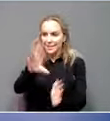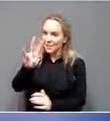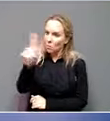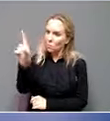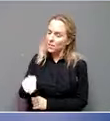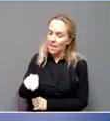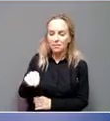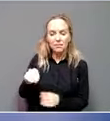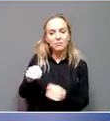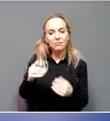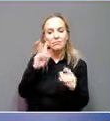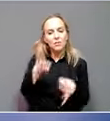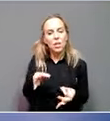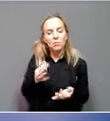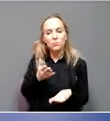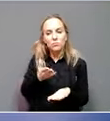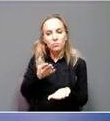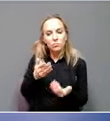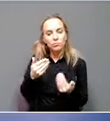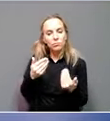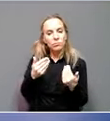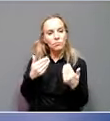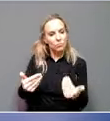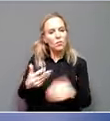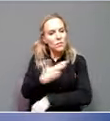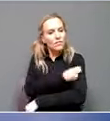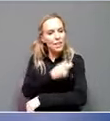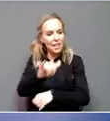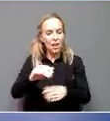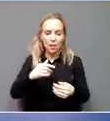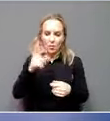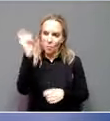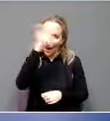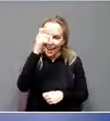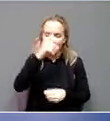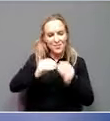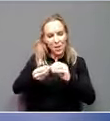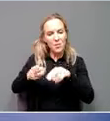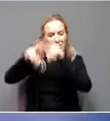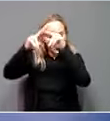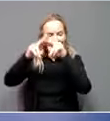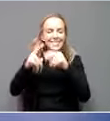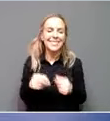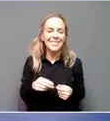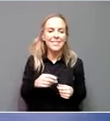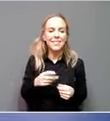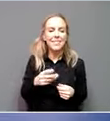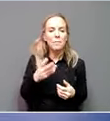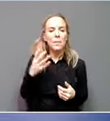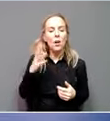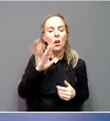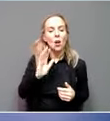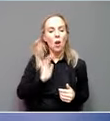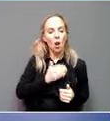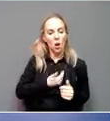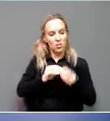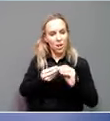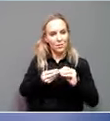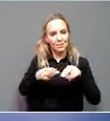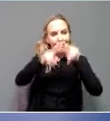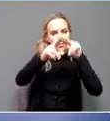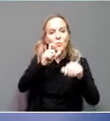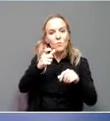numbers are growing. In fact, you'll see that 3 of the demographics are over 18 that have increased. So let's